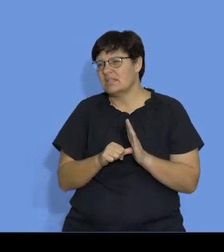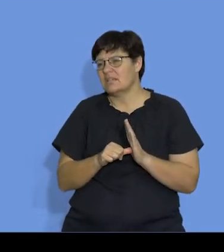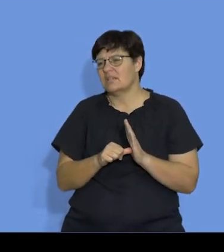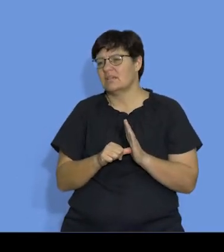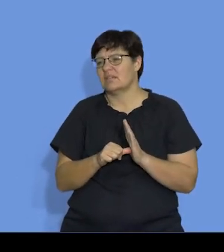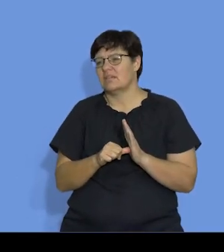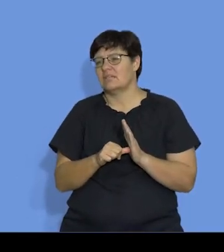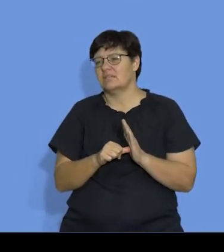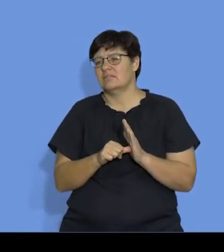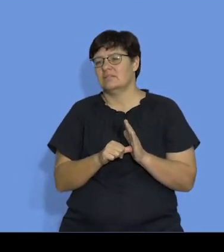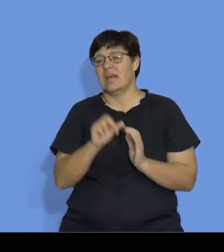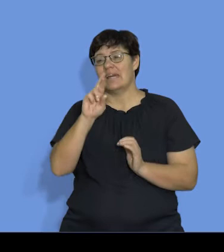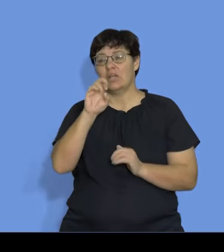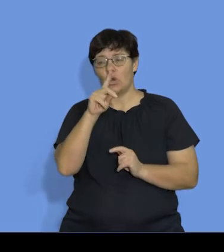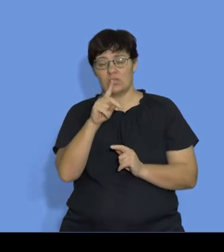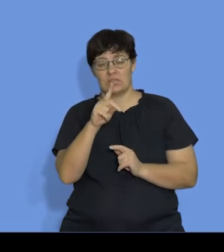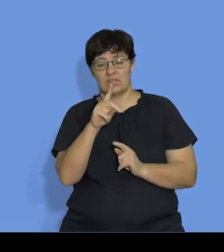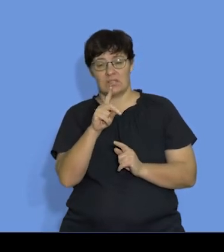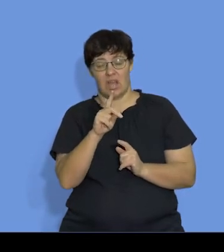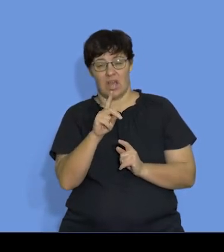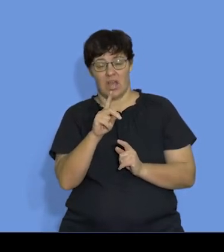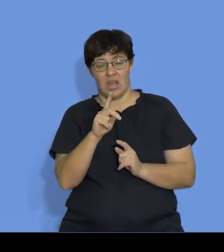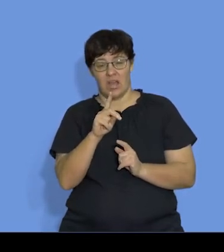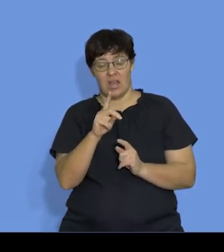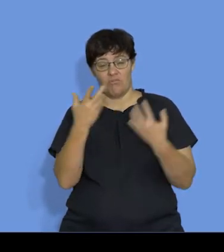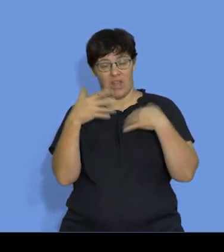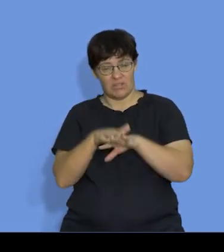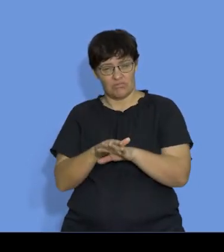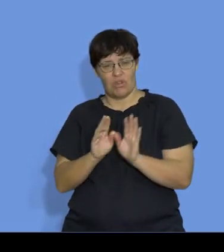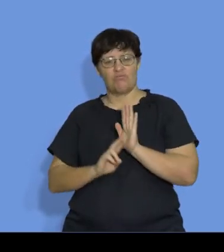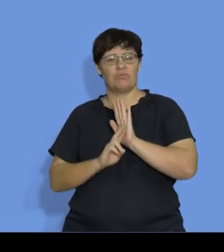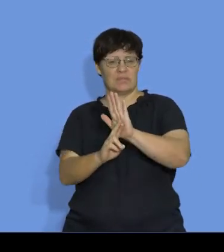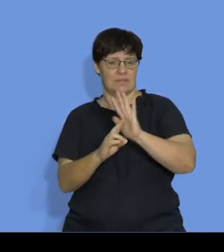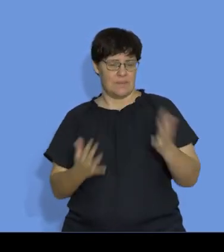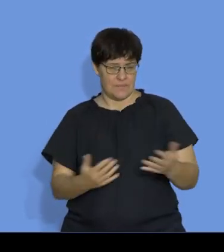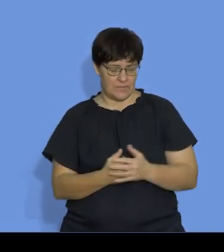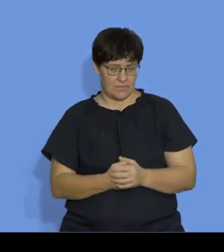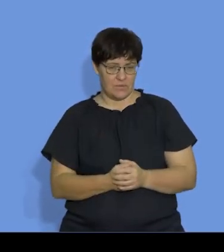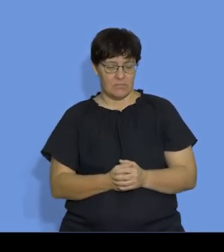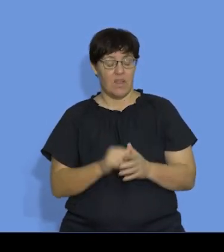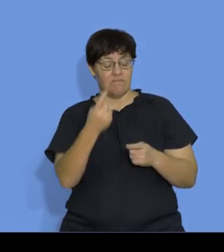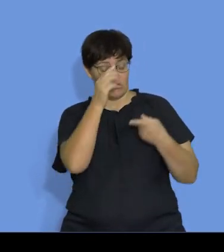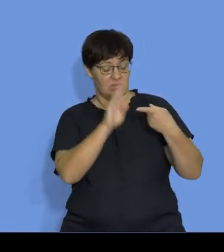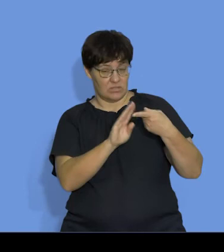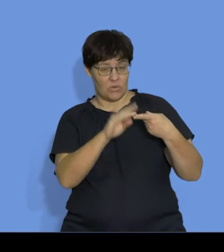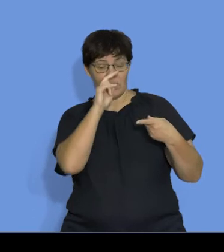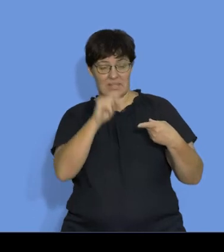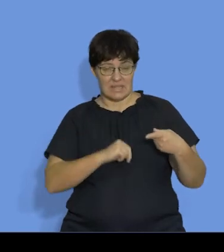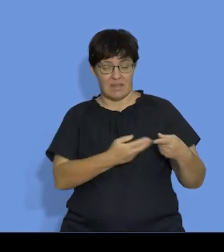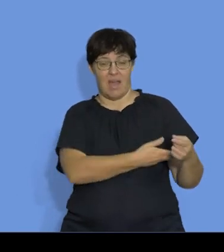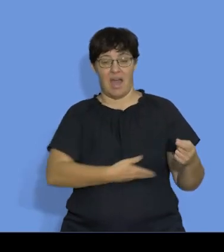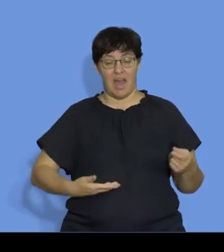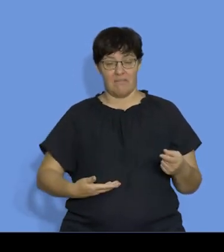representing, these redox reactions. In representing redox reactions, we need to have two half reactions, okay, which is